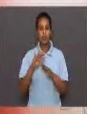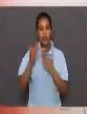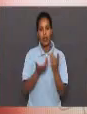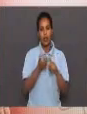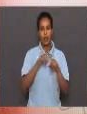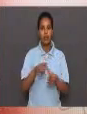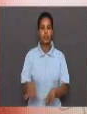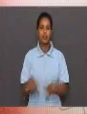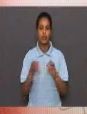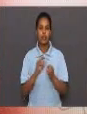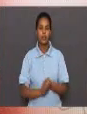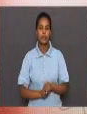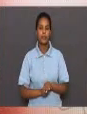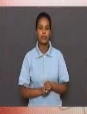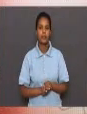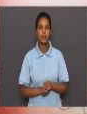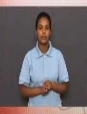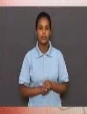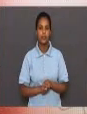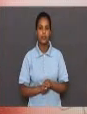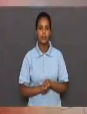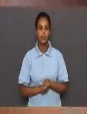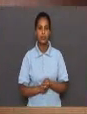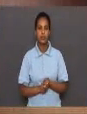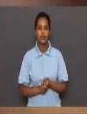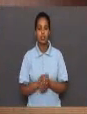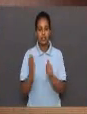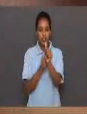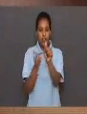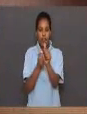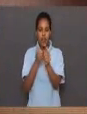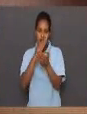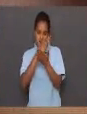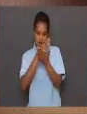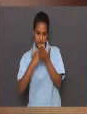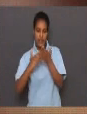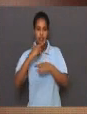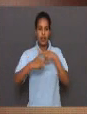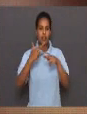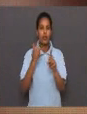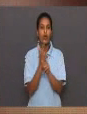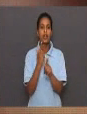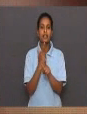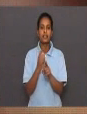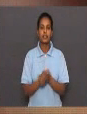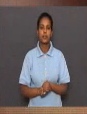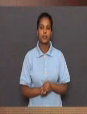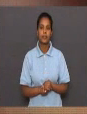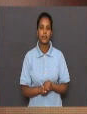Welcome back, students. The following half reactions occur.